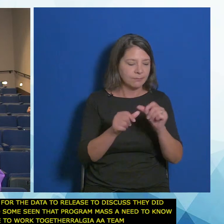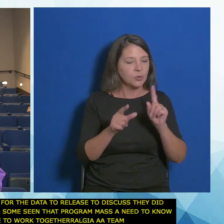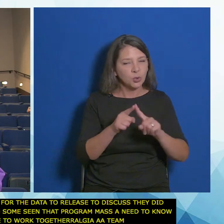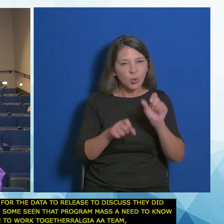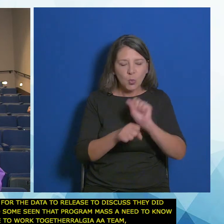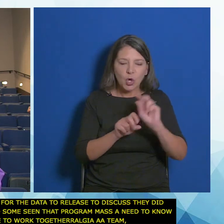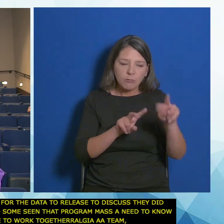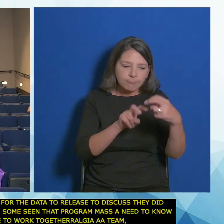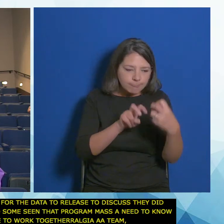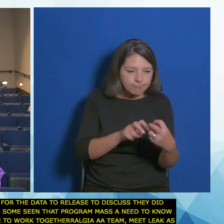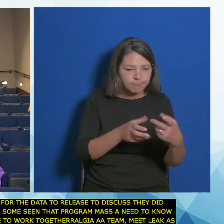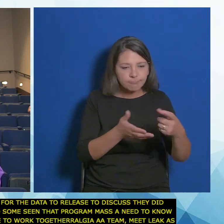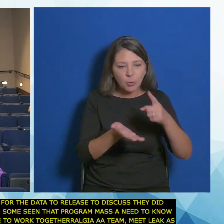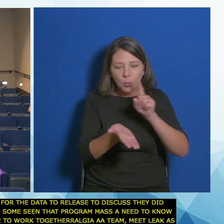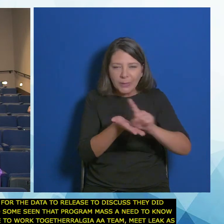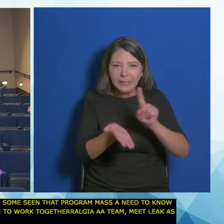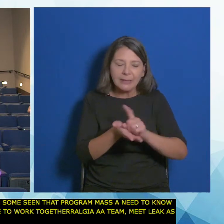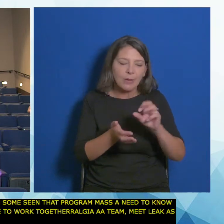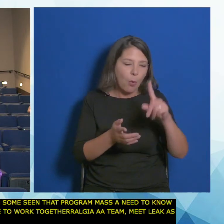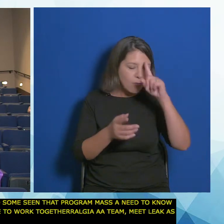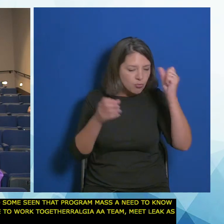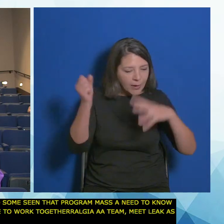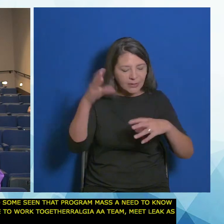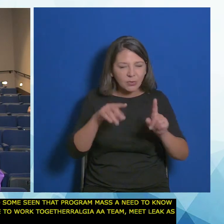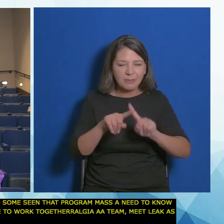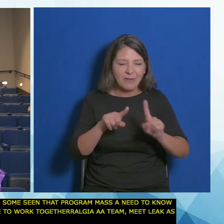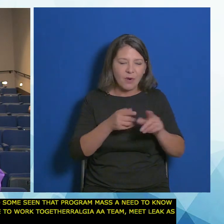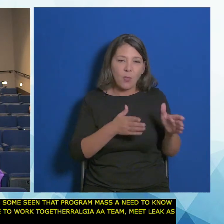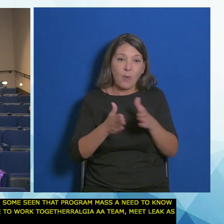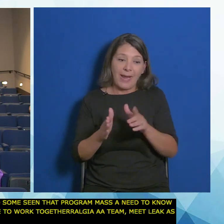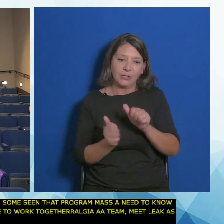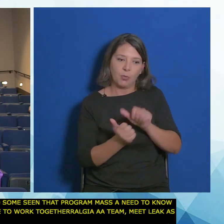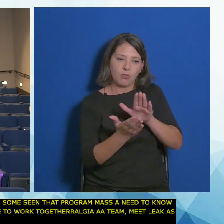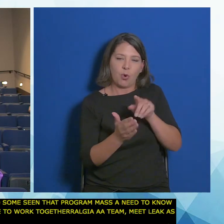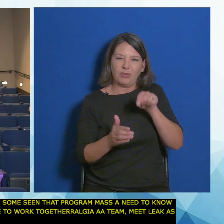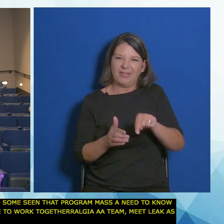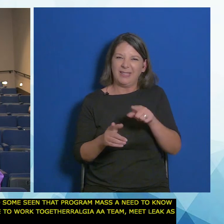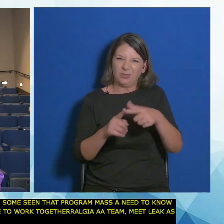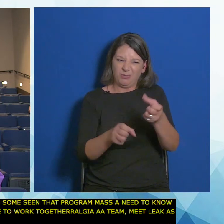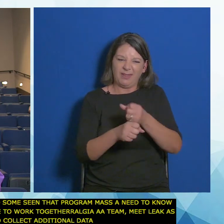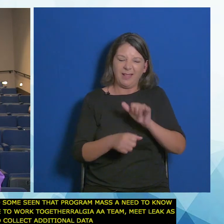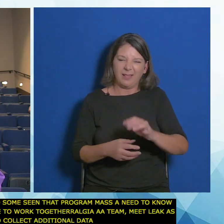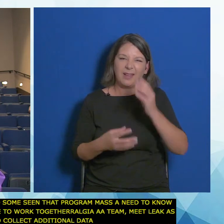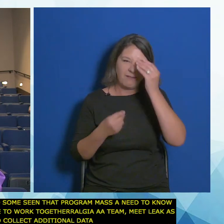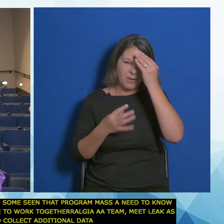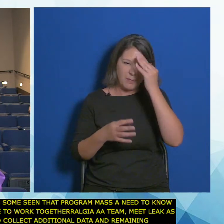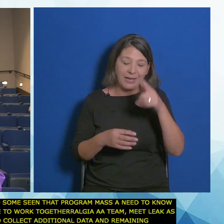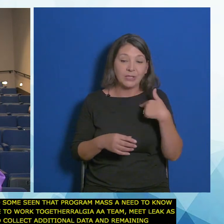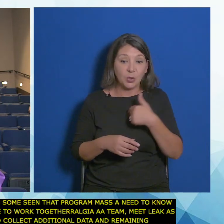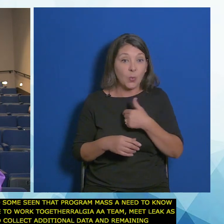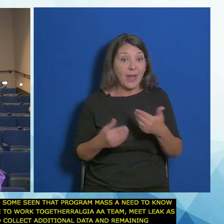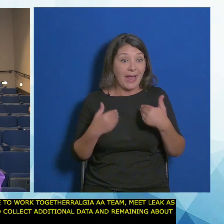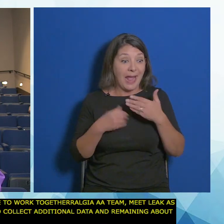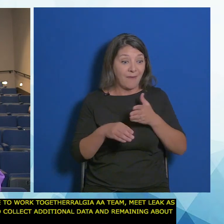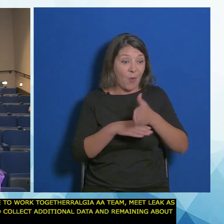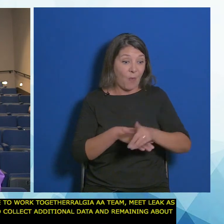make sure we brainstorm how to collect additional data on the remaining about 100 districts out there that we have not heard